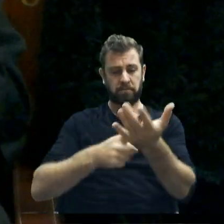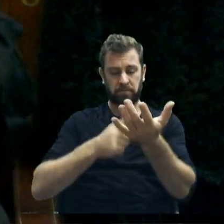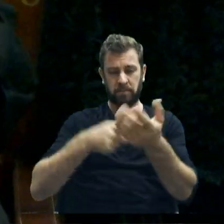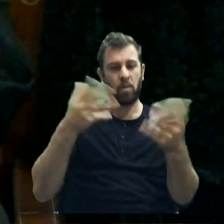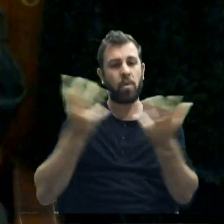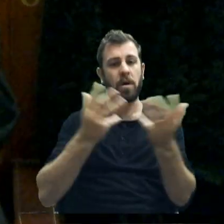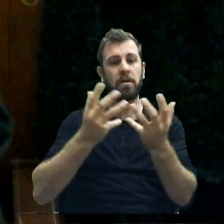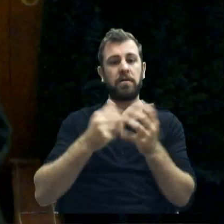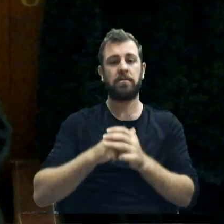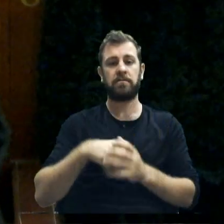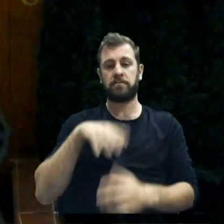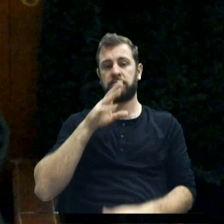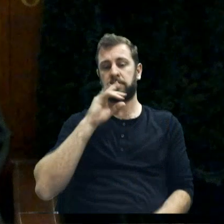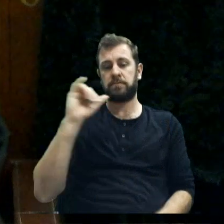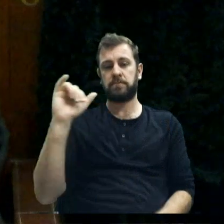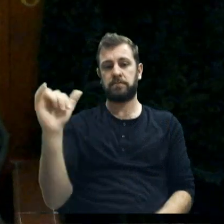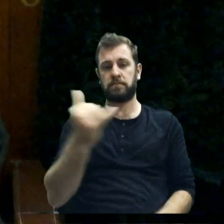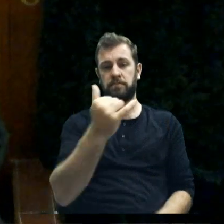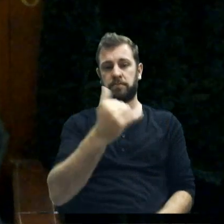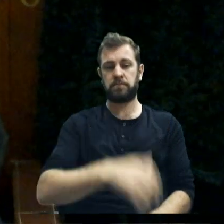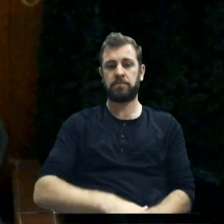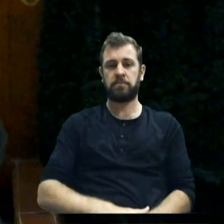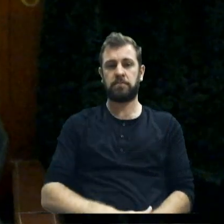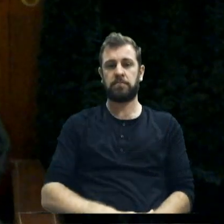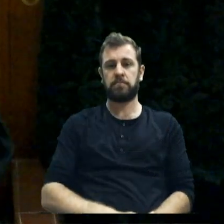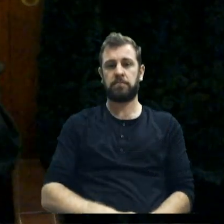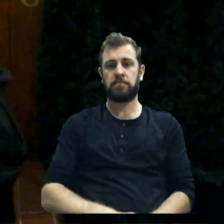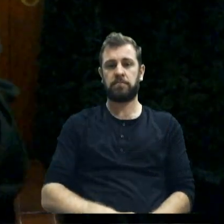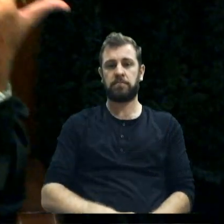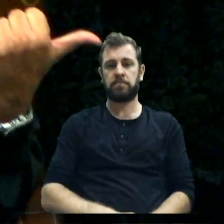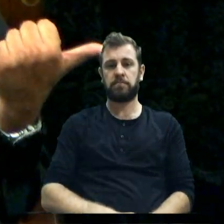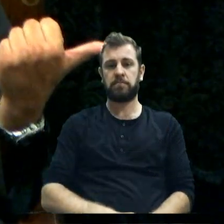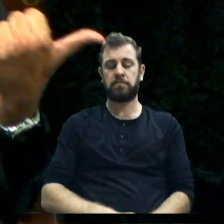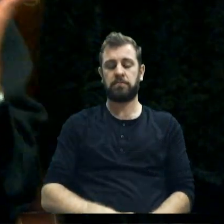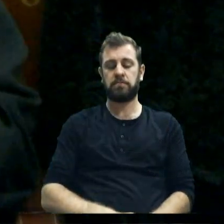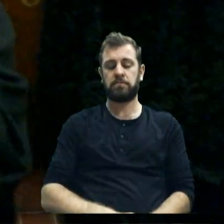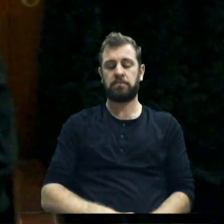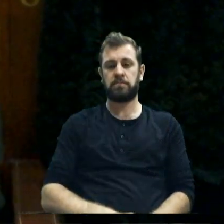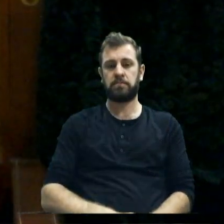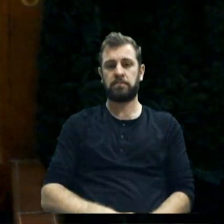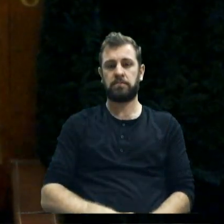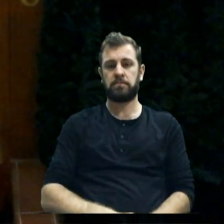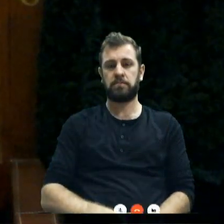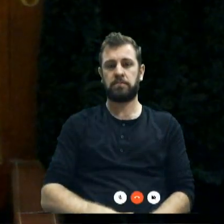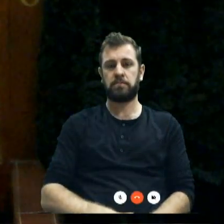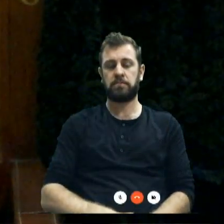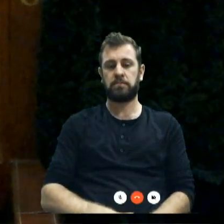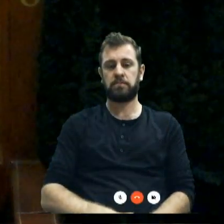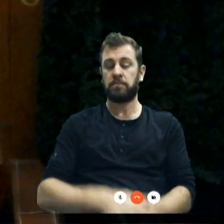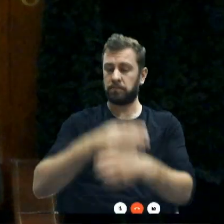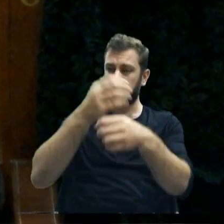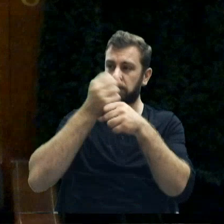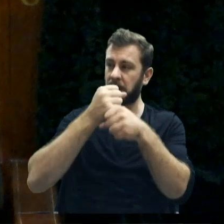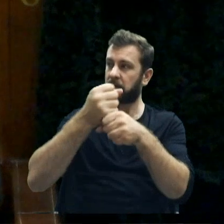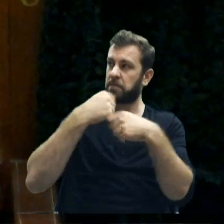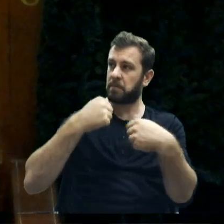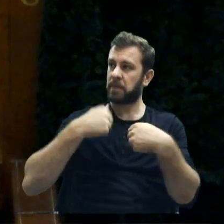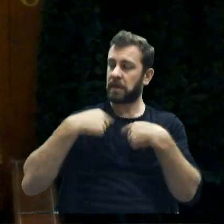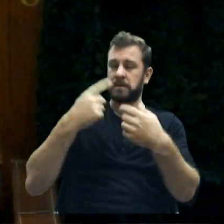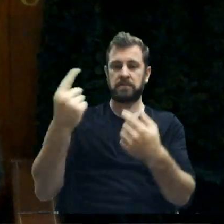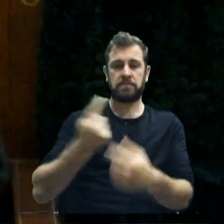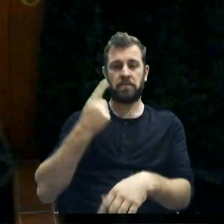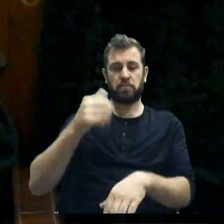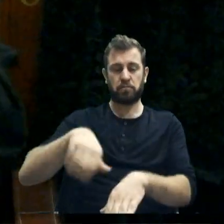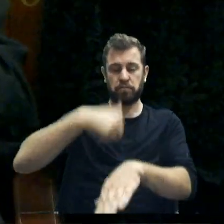ij'alni muqima salat wa min dhurriyati. Make me the one who establishes